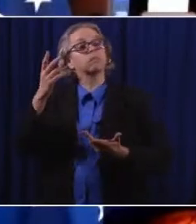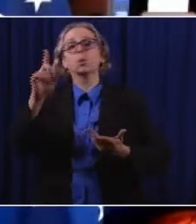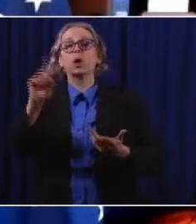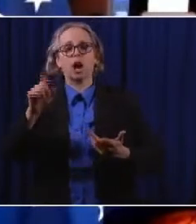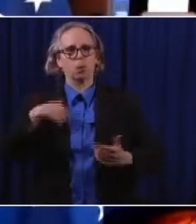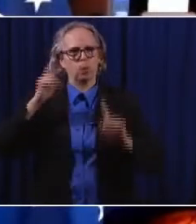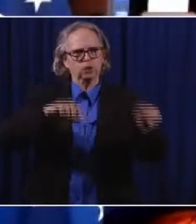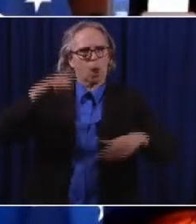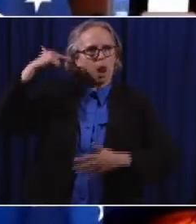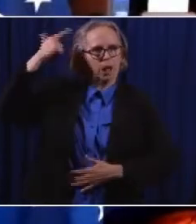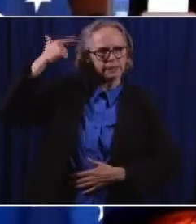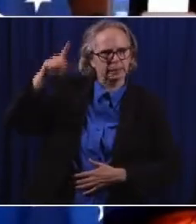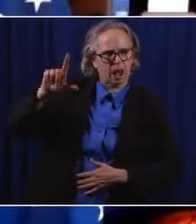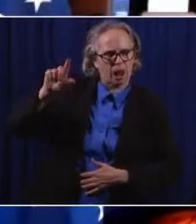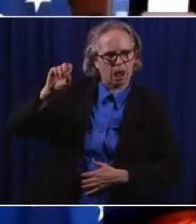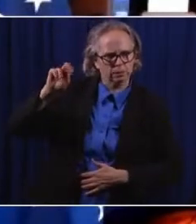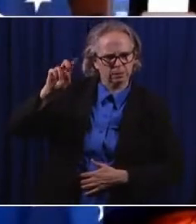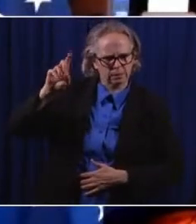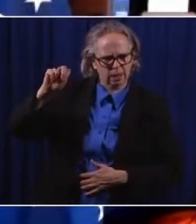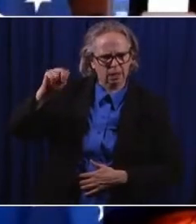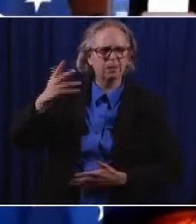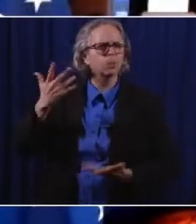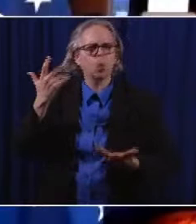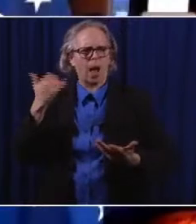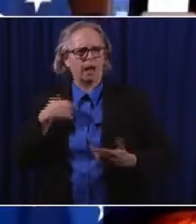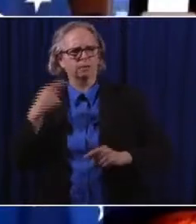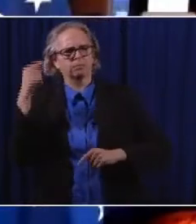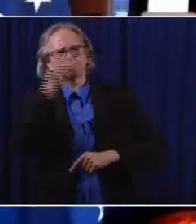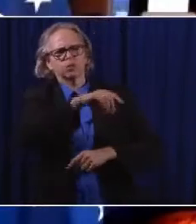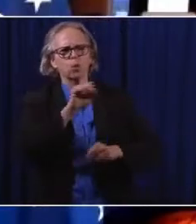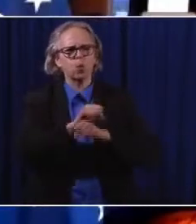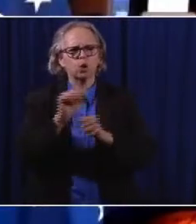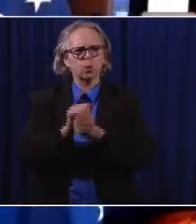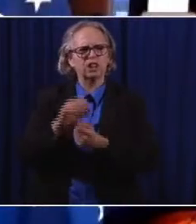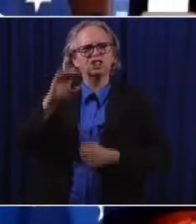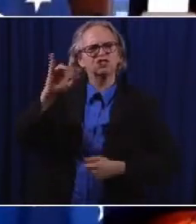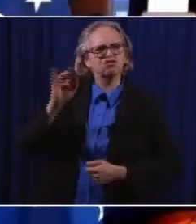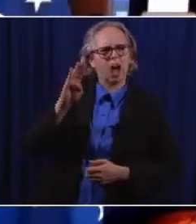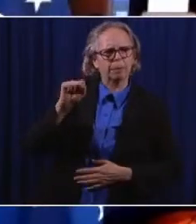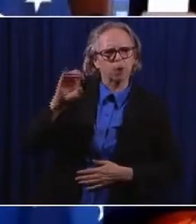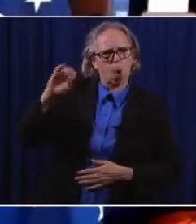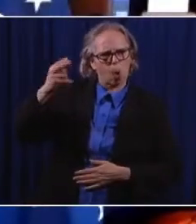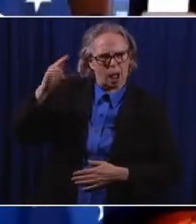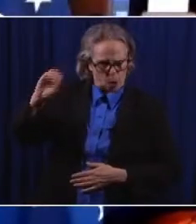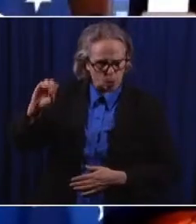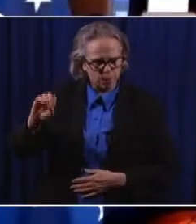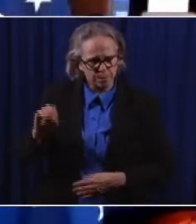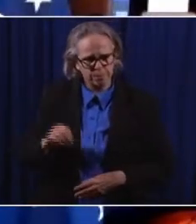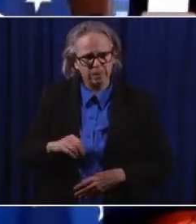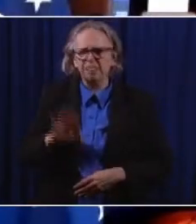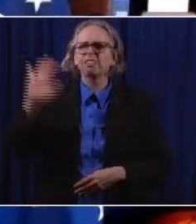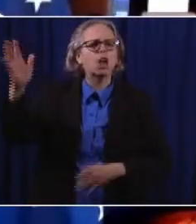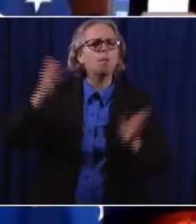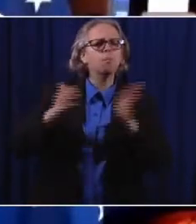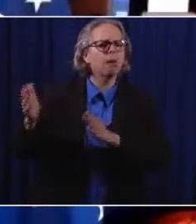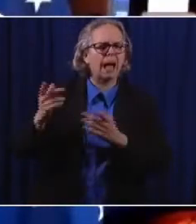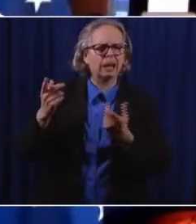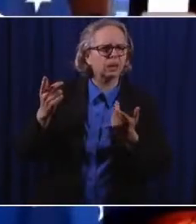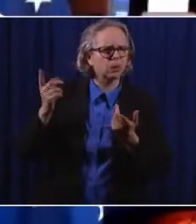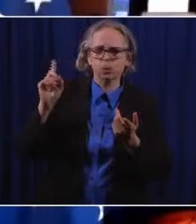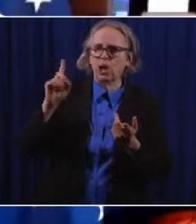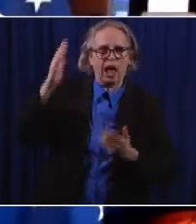Ohio on the London Stock Exchange Group, moving its America's headquarters to Cleveland. Due to COVID, that has been